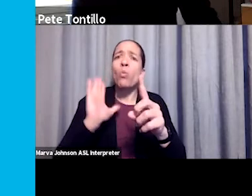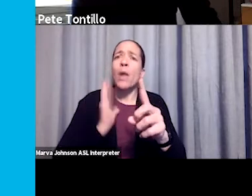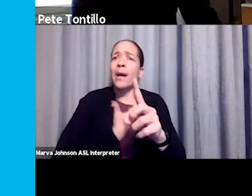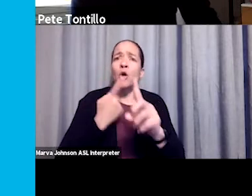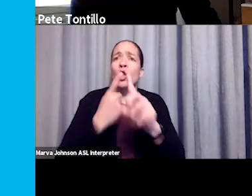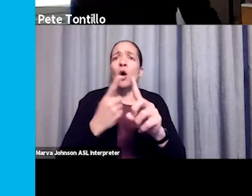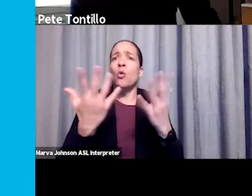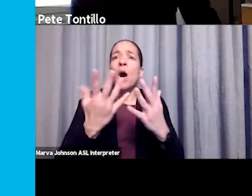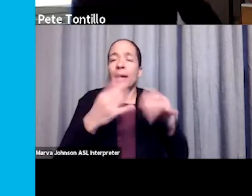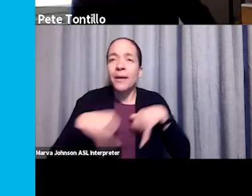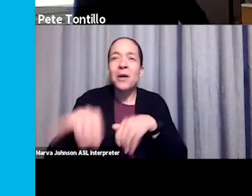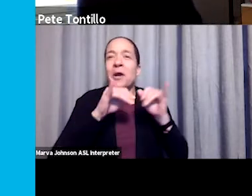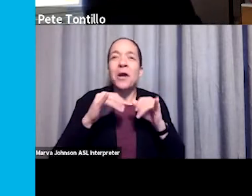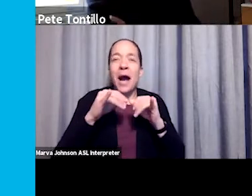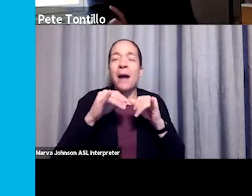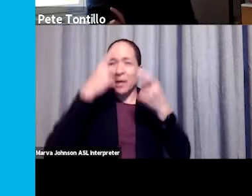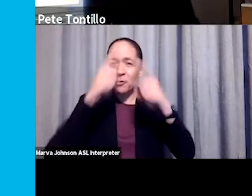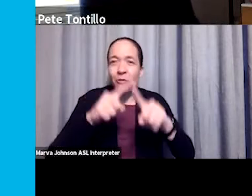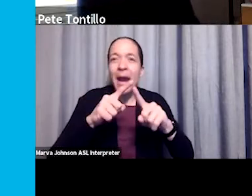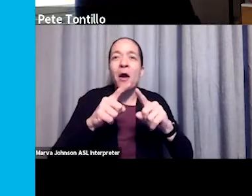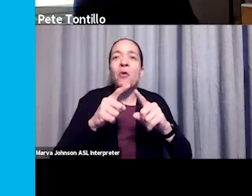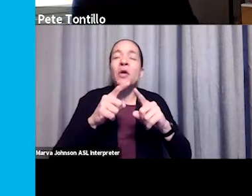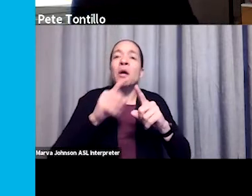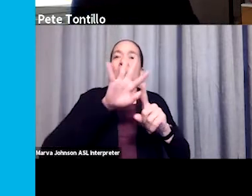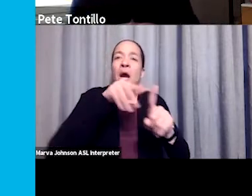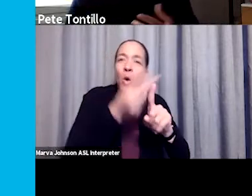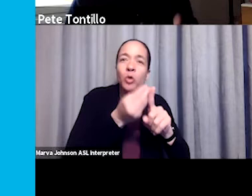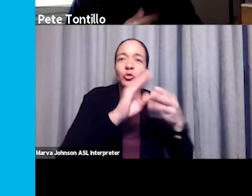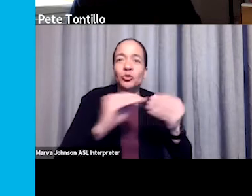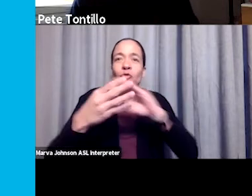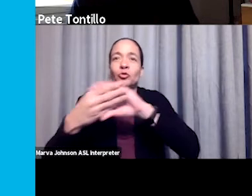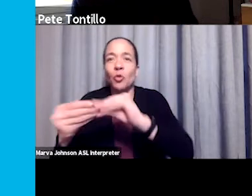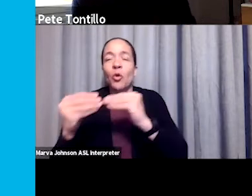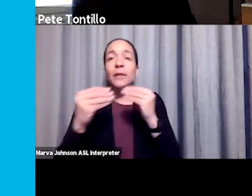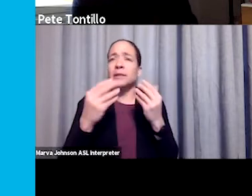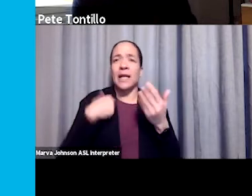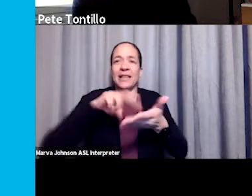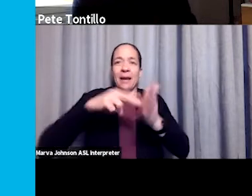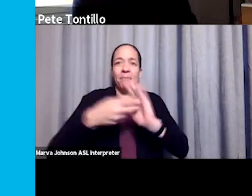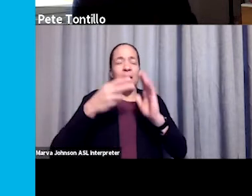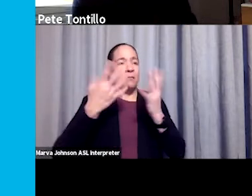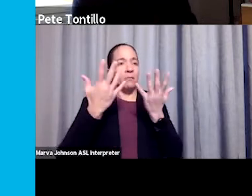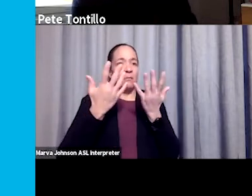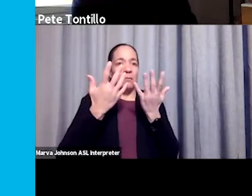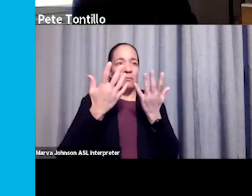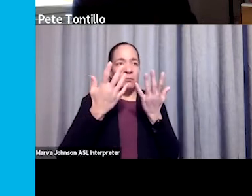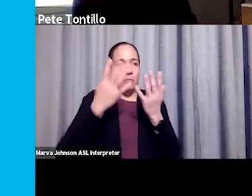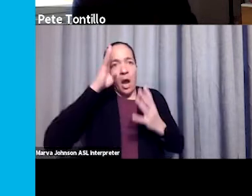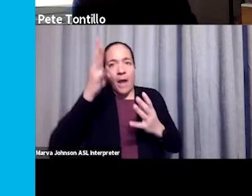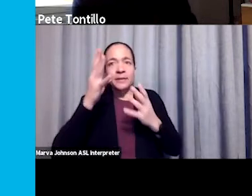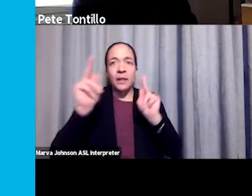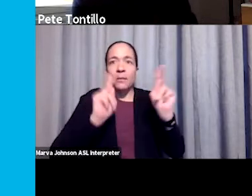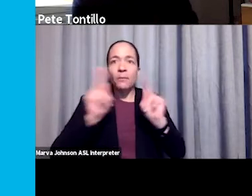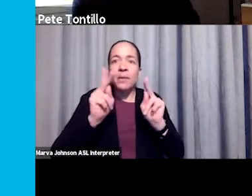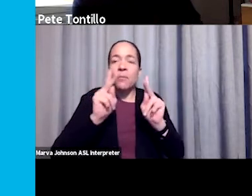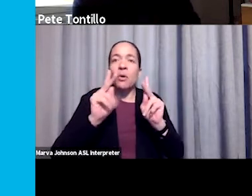exploring cultural narratives. And when we say cultural narratives, what we mean are ideas about people and society, about the way things are and the way things